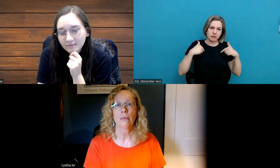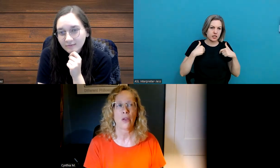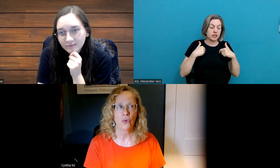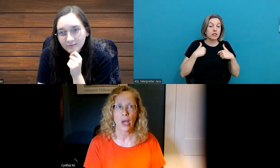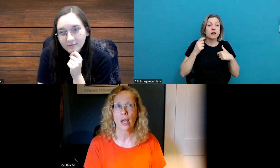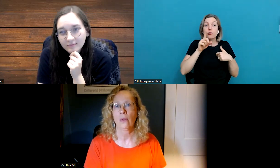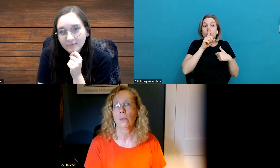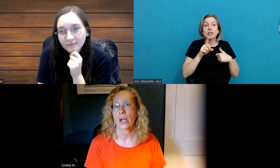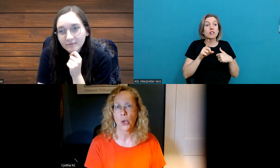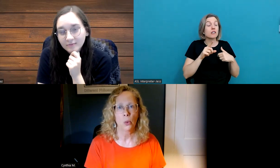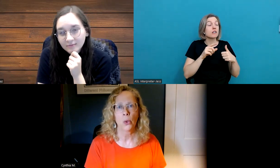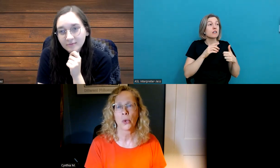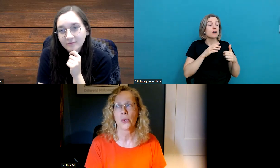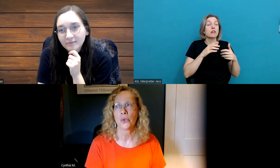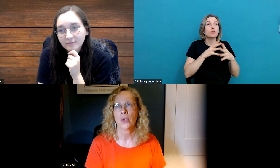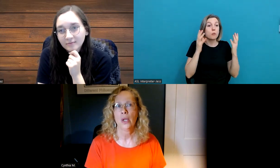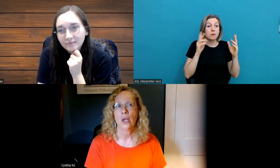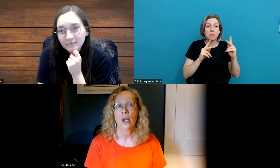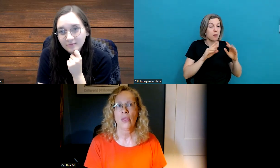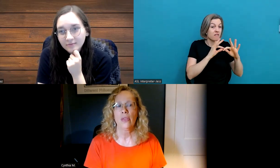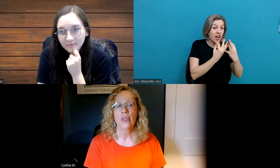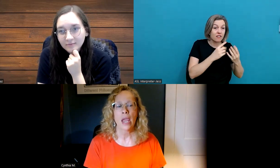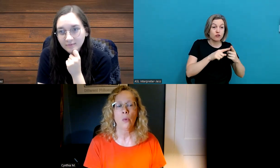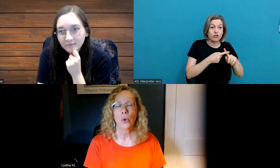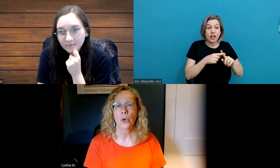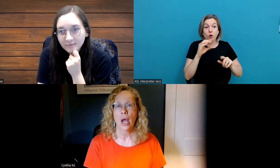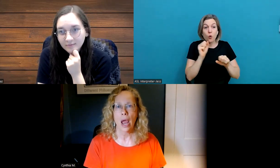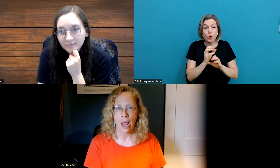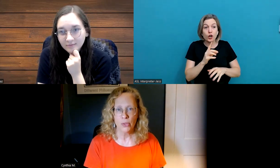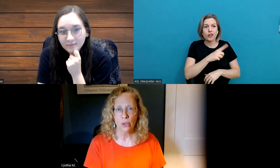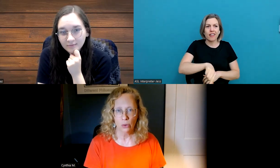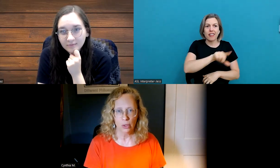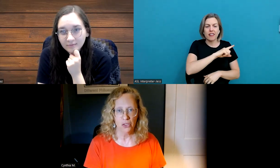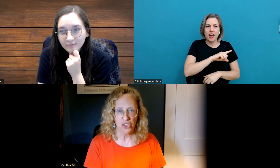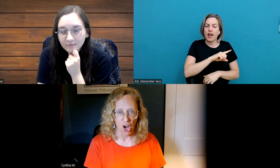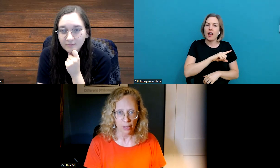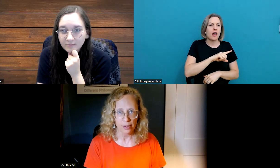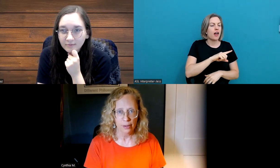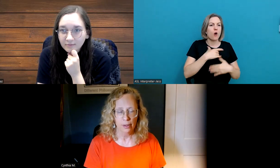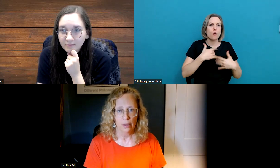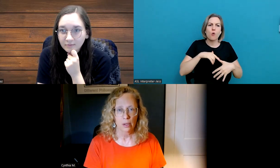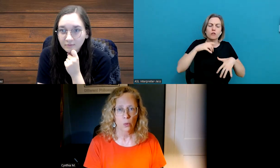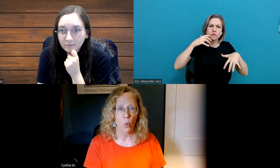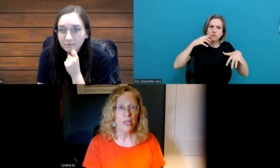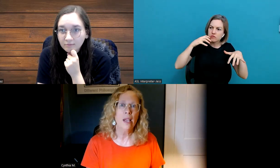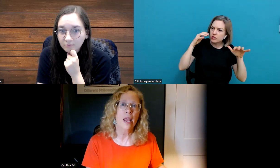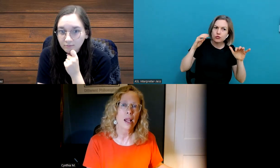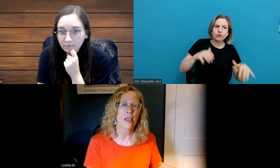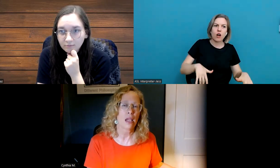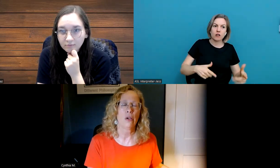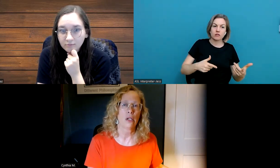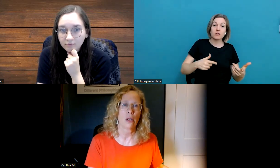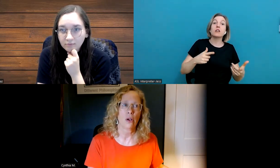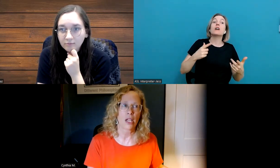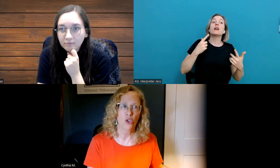family, my friends, my coworkers, that they were absolutely shocked. Once I had